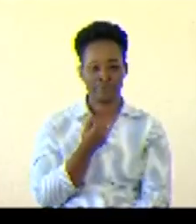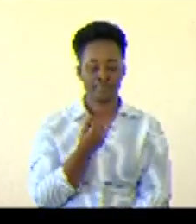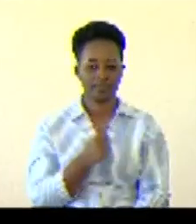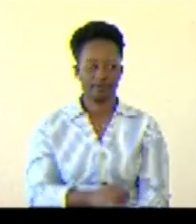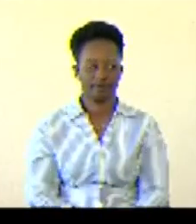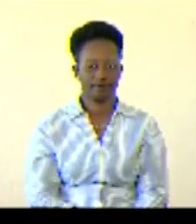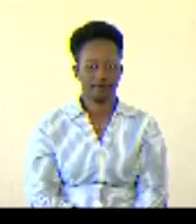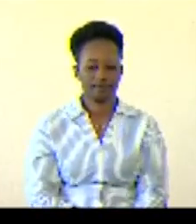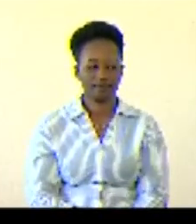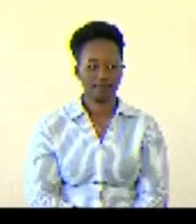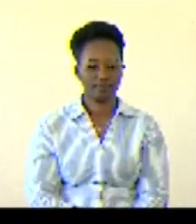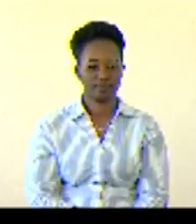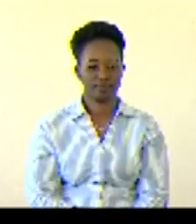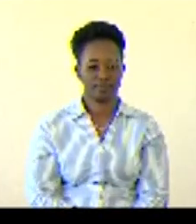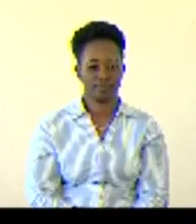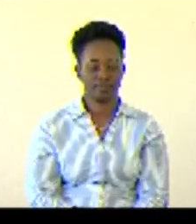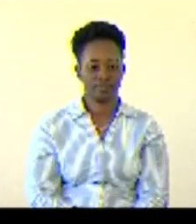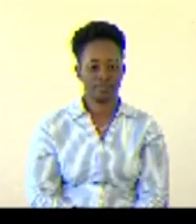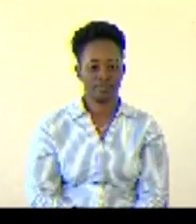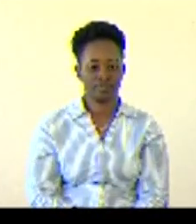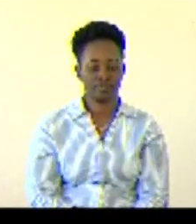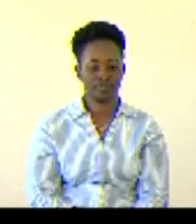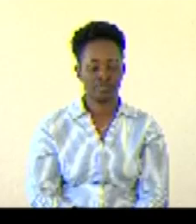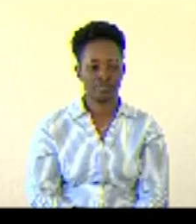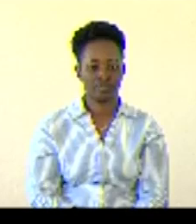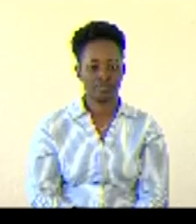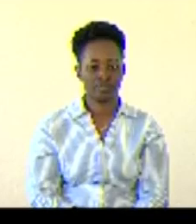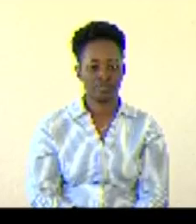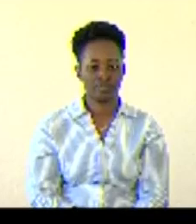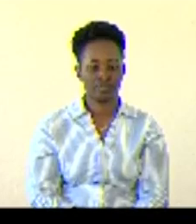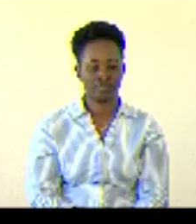revenue now, if you have to calculate total revenue,